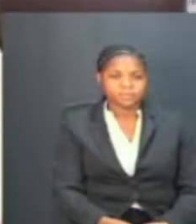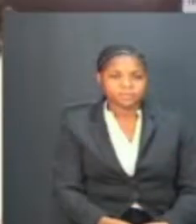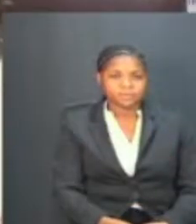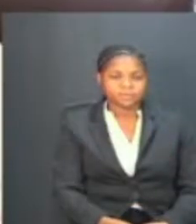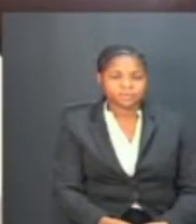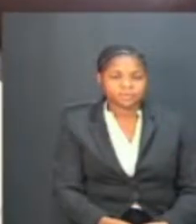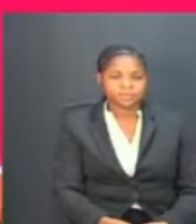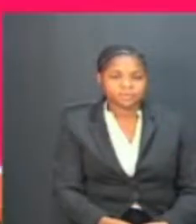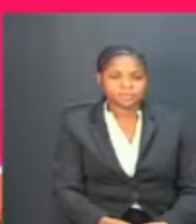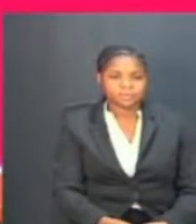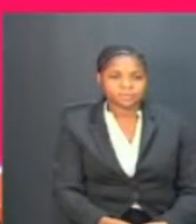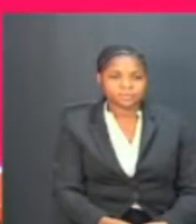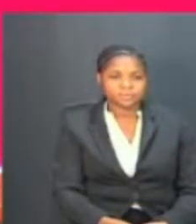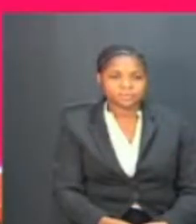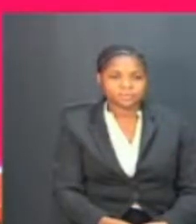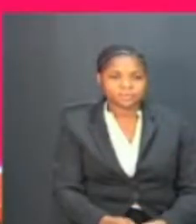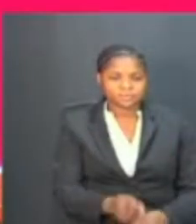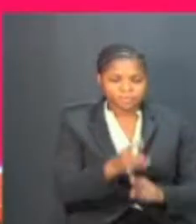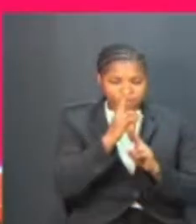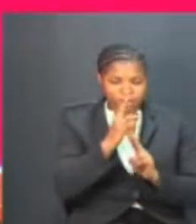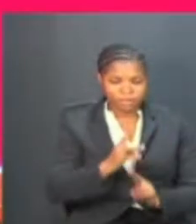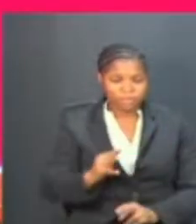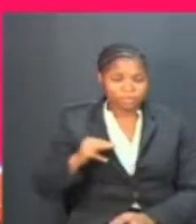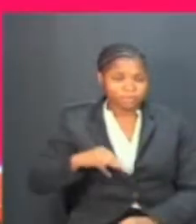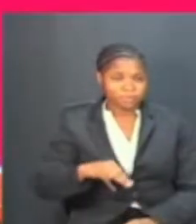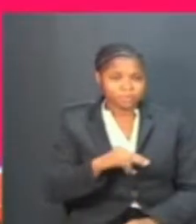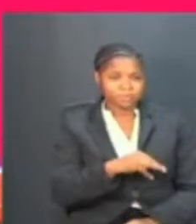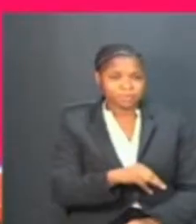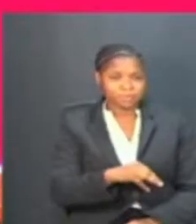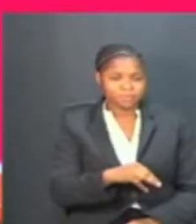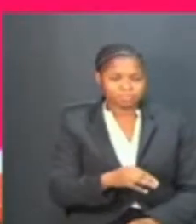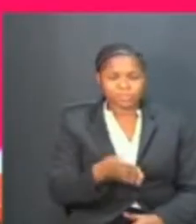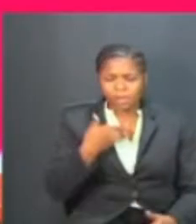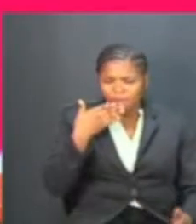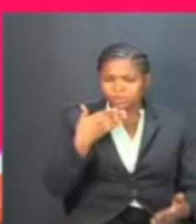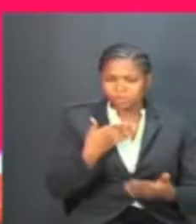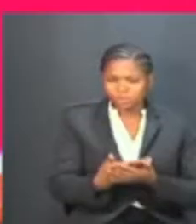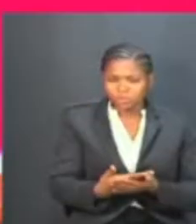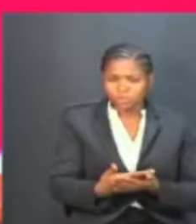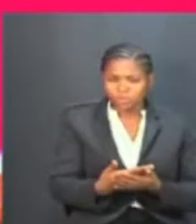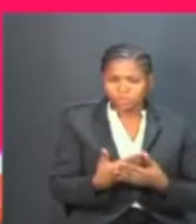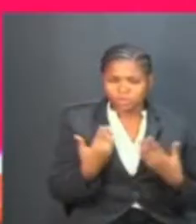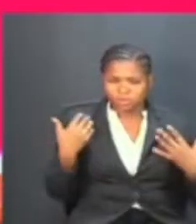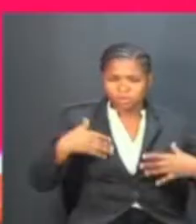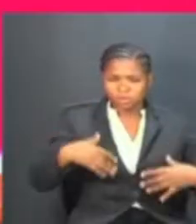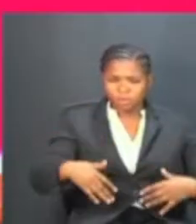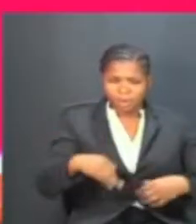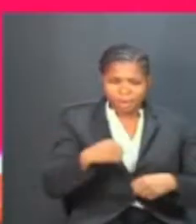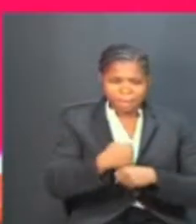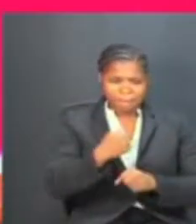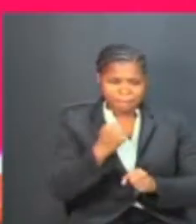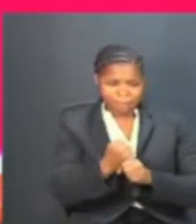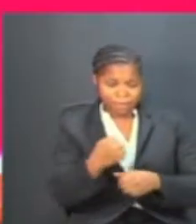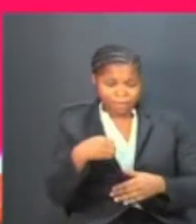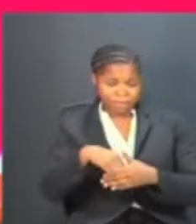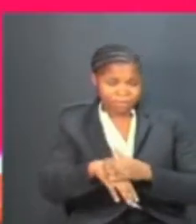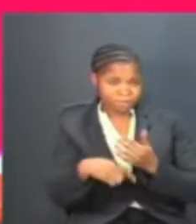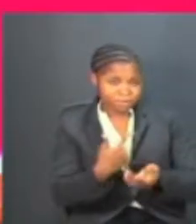Members, it is good to wear made in Ghana